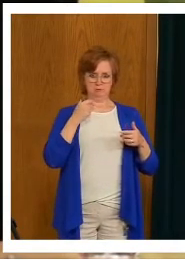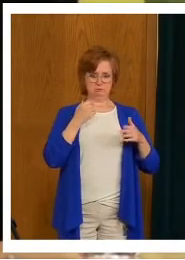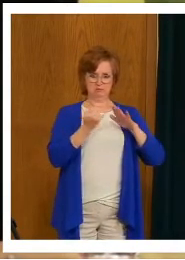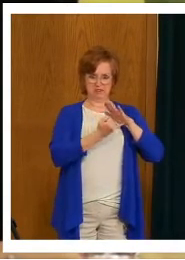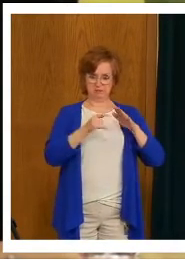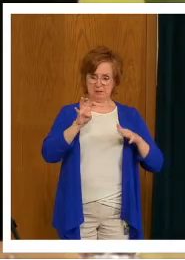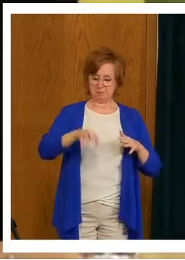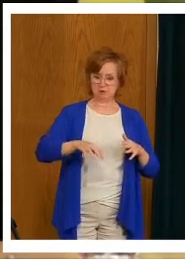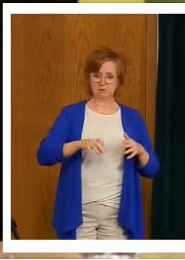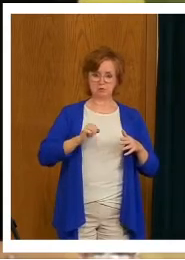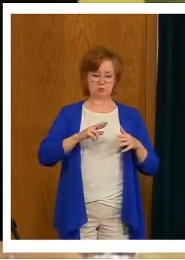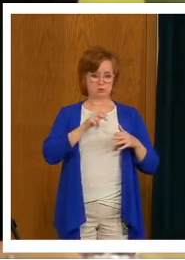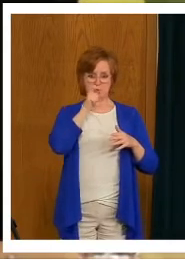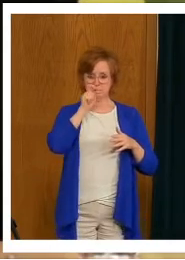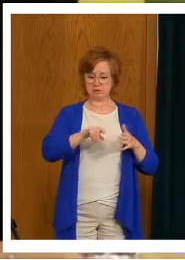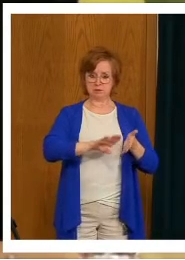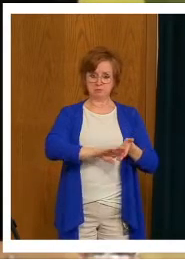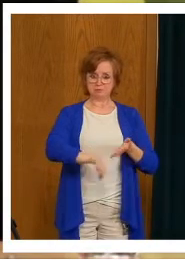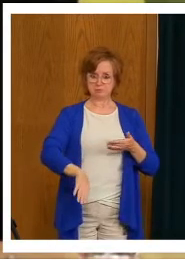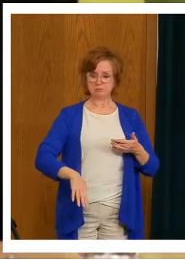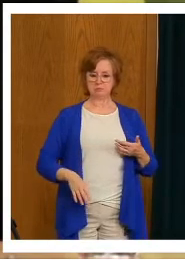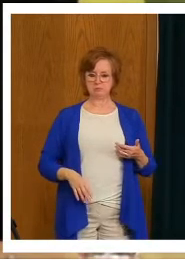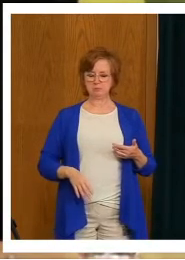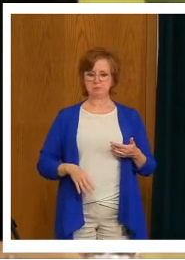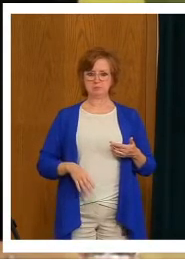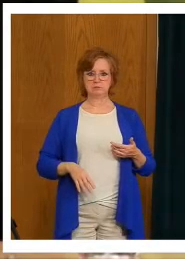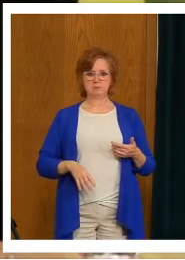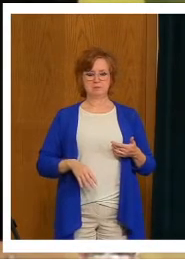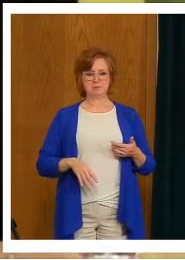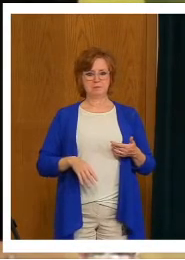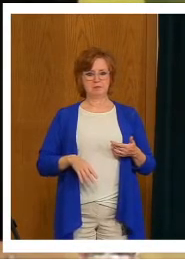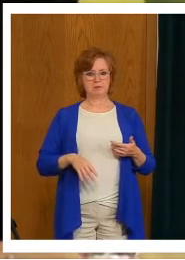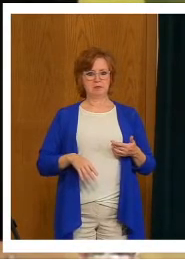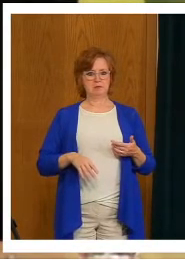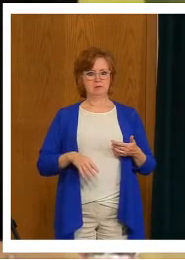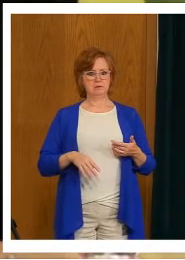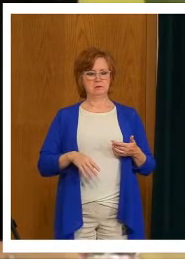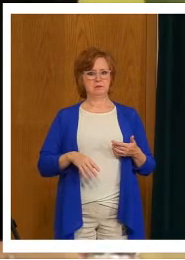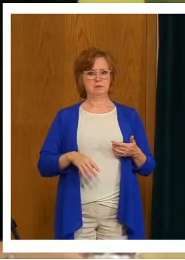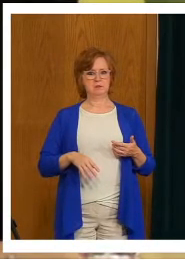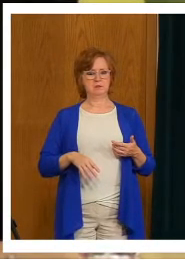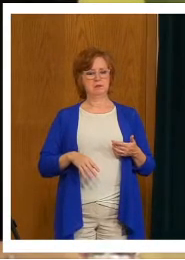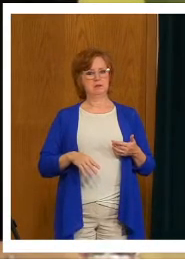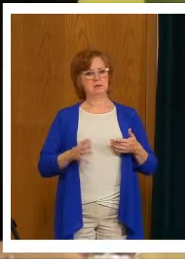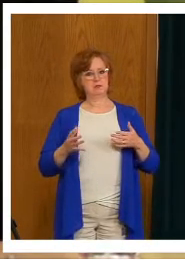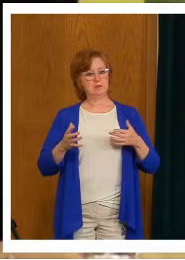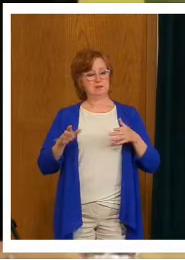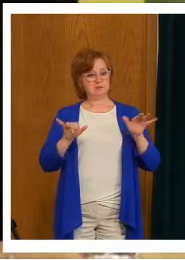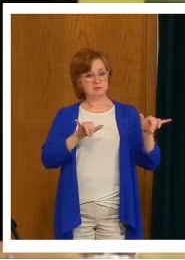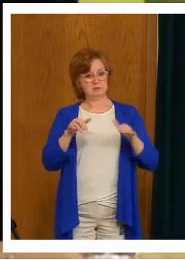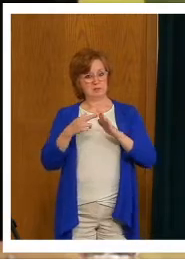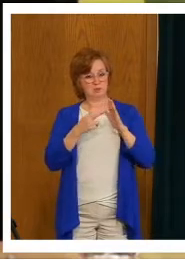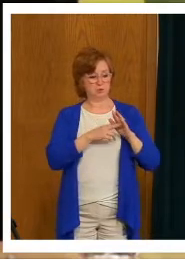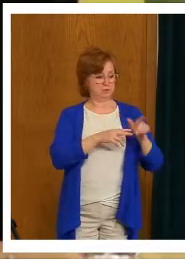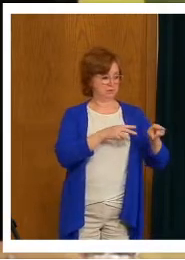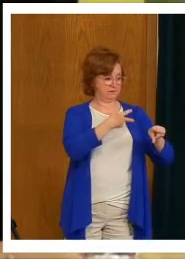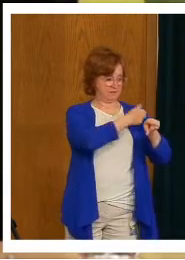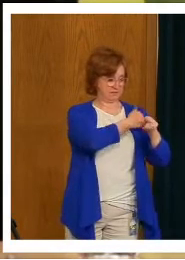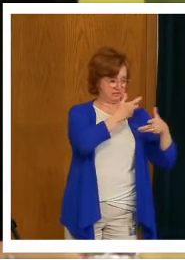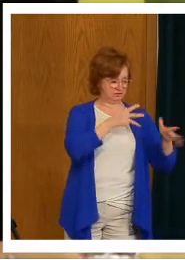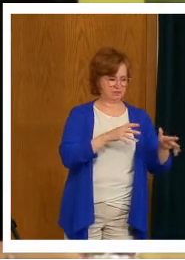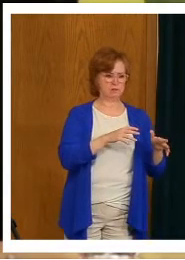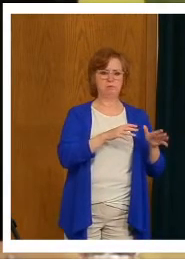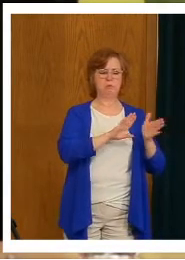return to Canada? And I think the question is should those be the same for someone that is unvaccinated versus someone that is vaccinated? And that